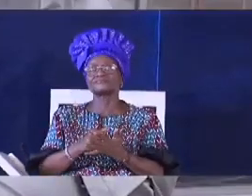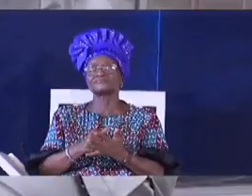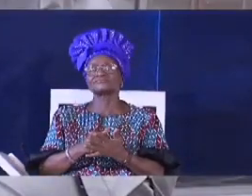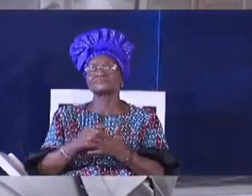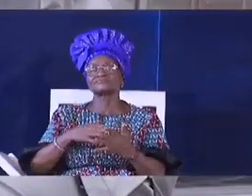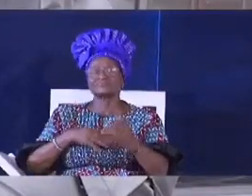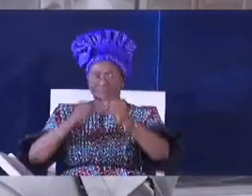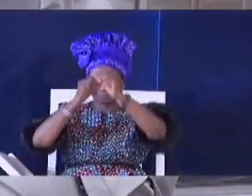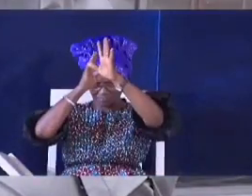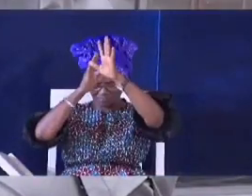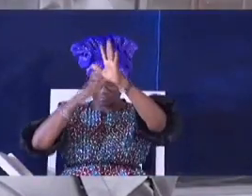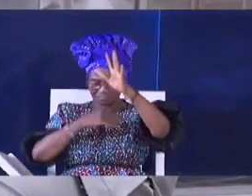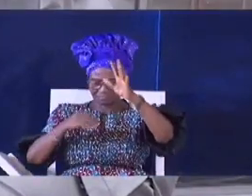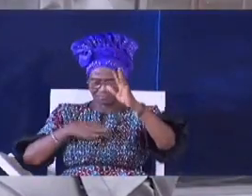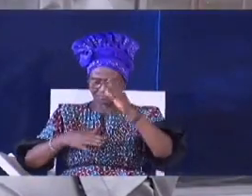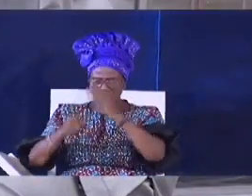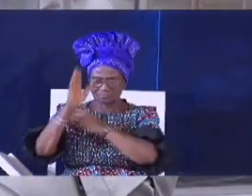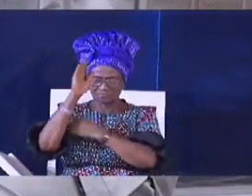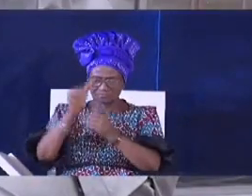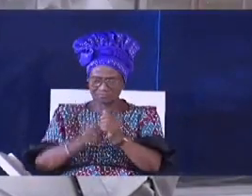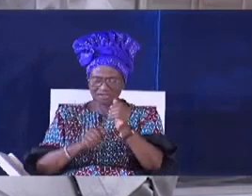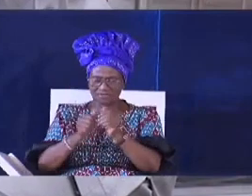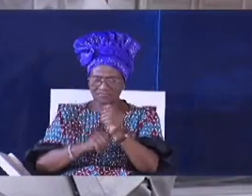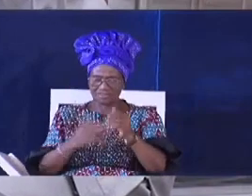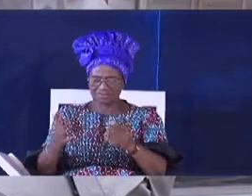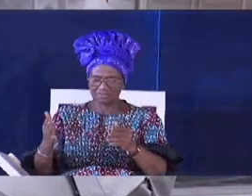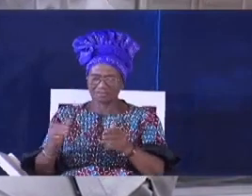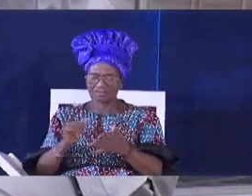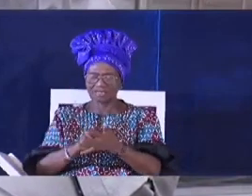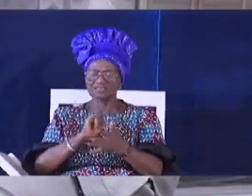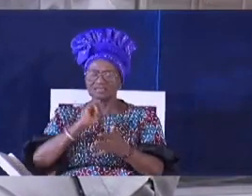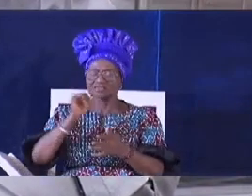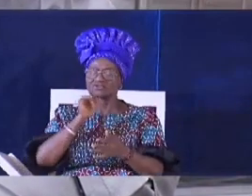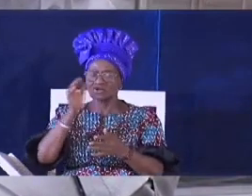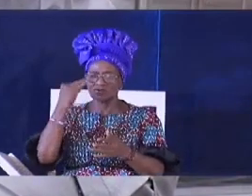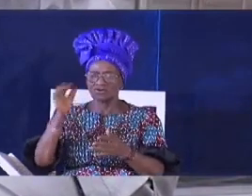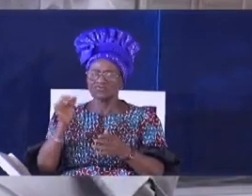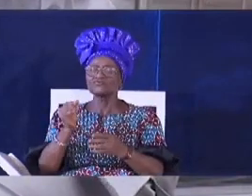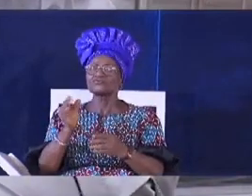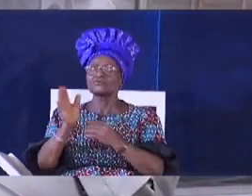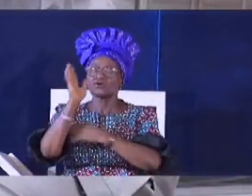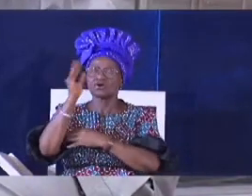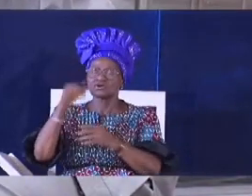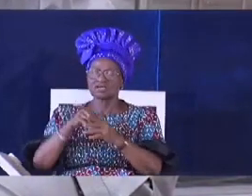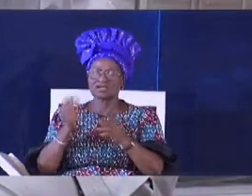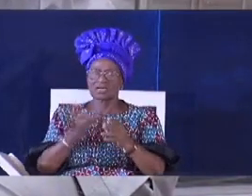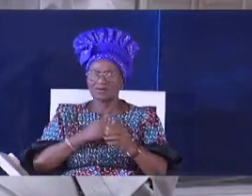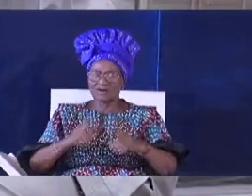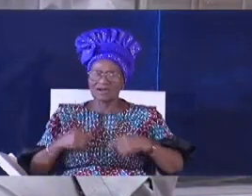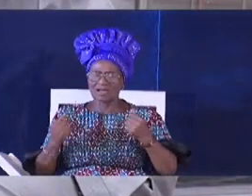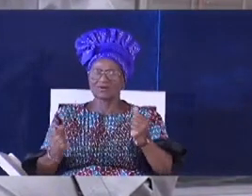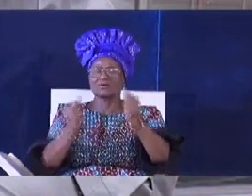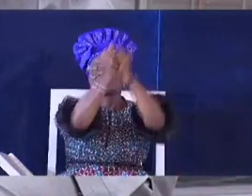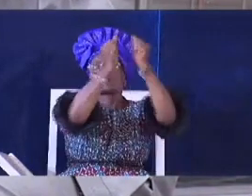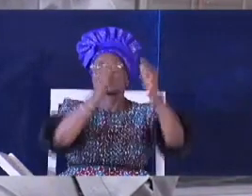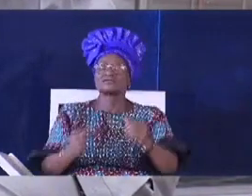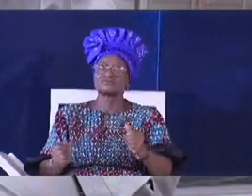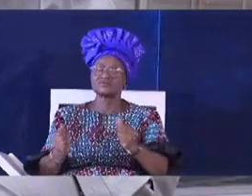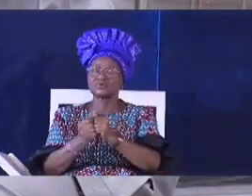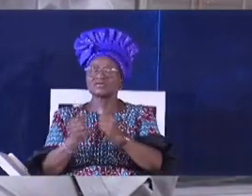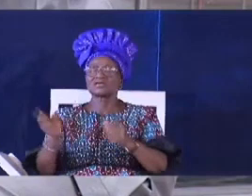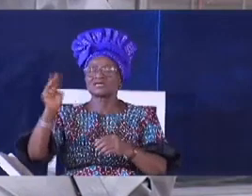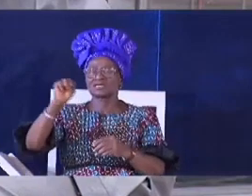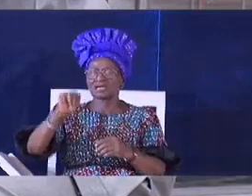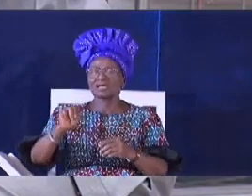My Father, my God, everything that is not of God in our lives, collide with them today.